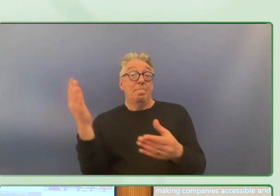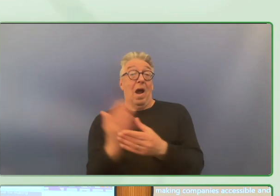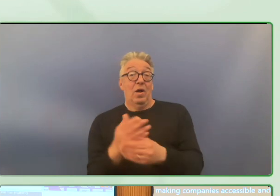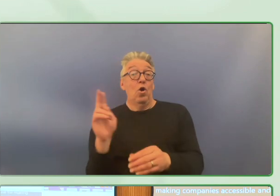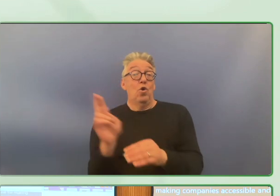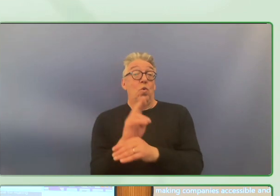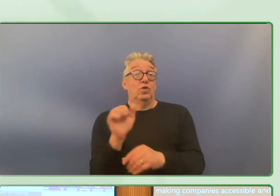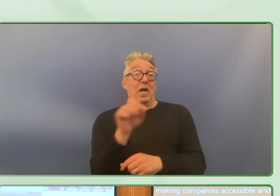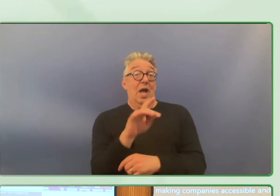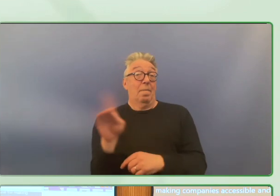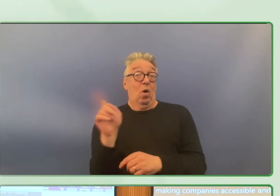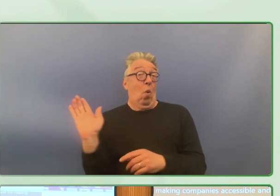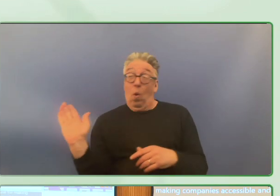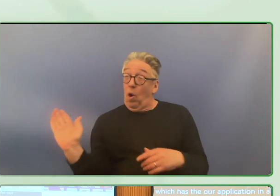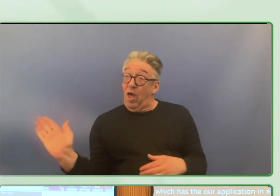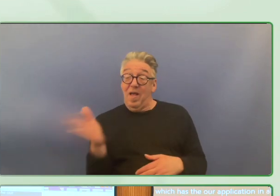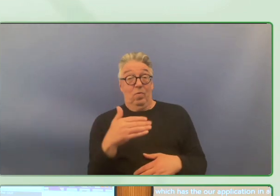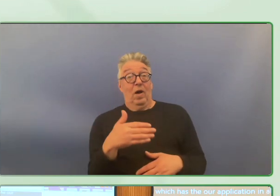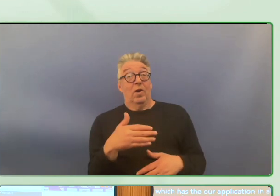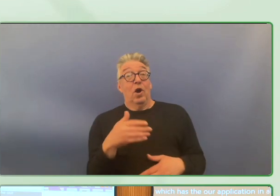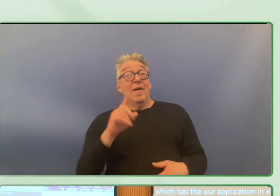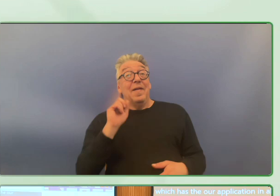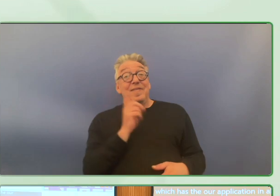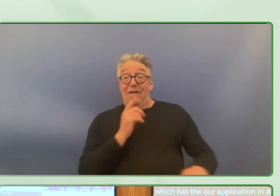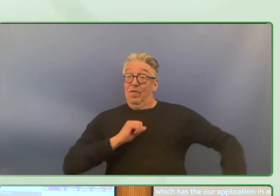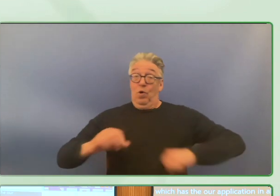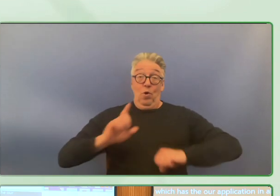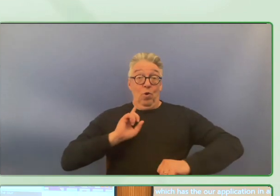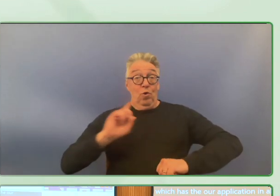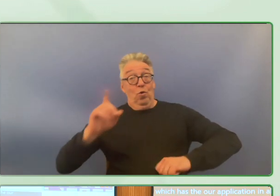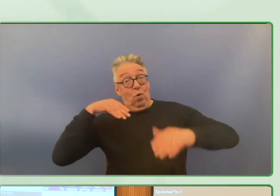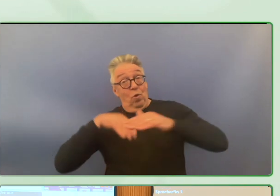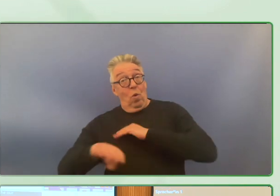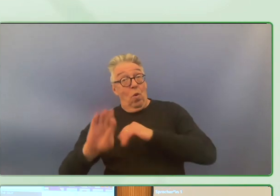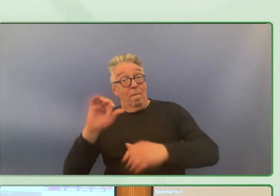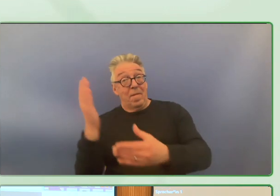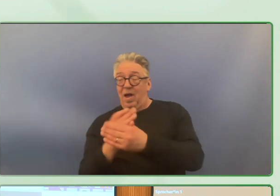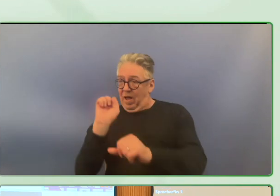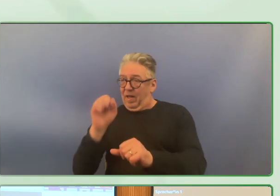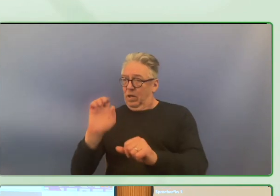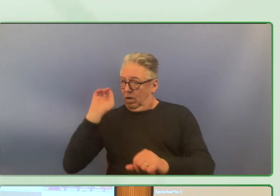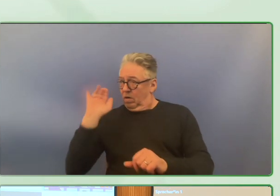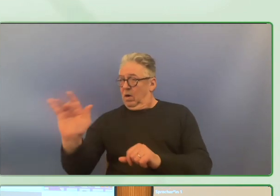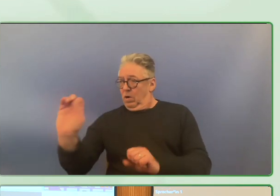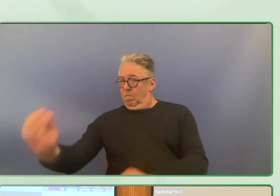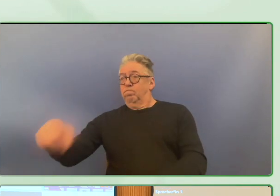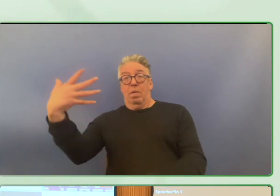their branches. So when the deaf person will come to their branch, they can immediately connect with the interpreter and